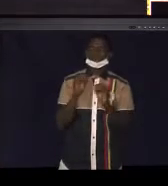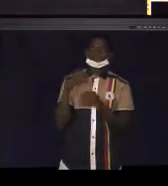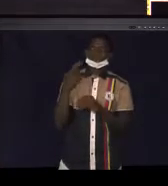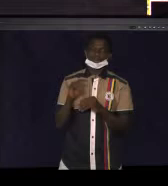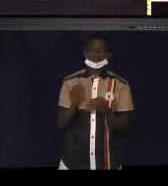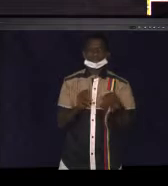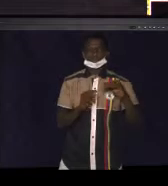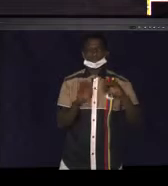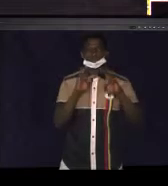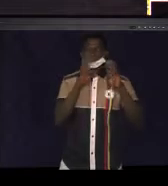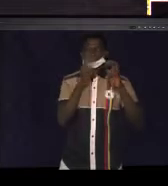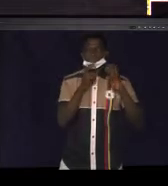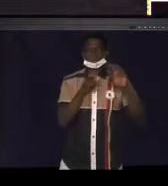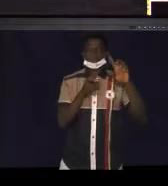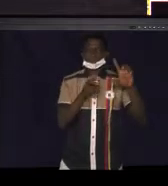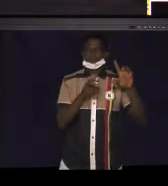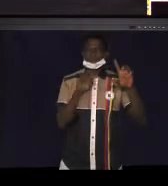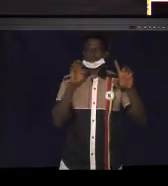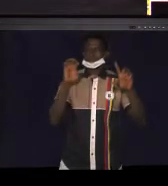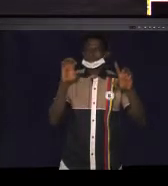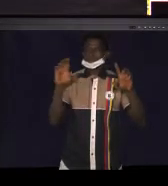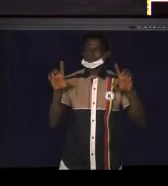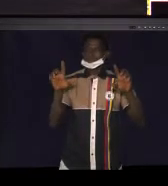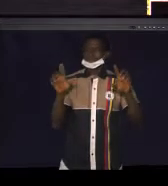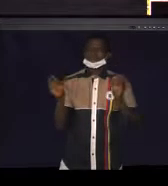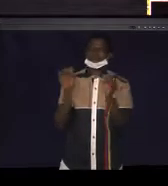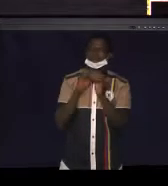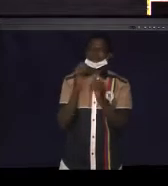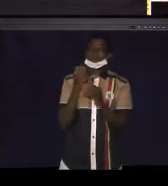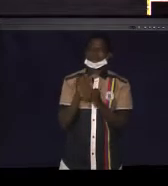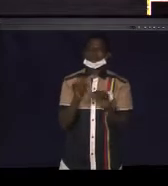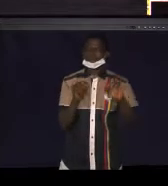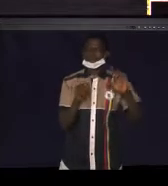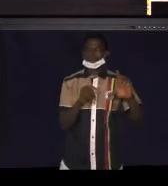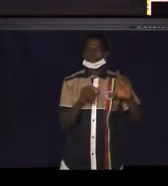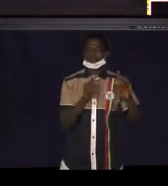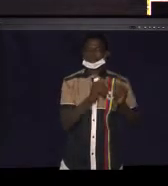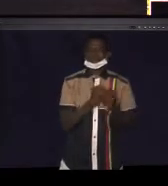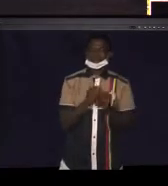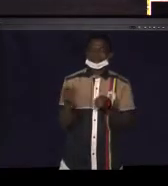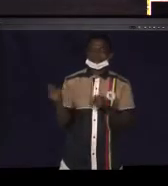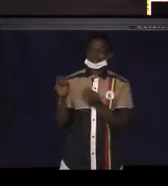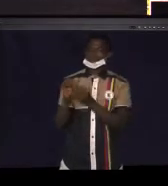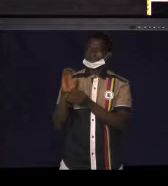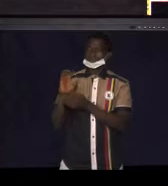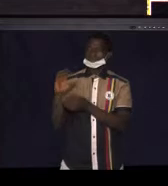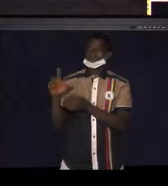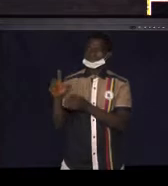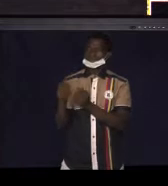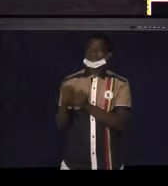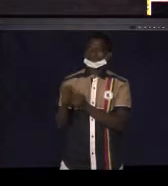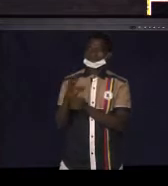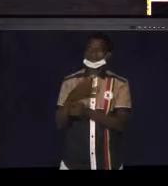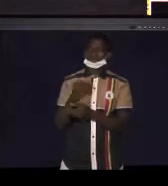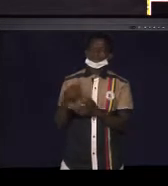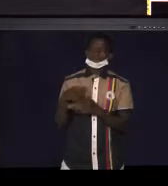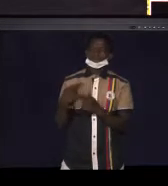for liter and centiliter, which is what we need in this case. Add the liters together, add the centiliters together, and